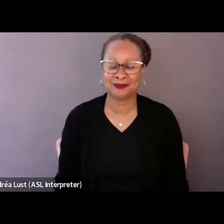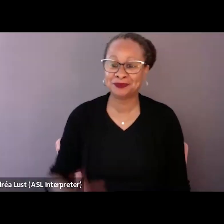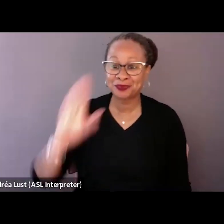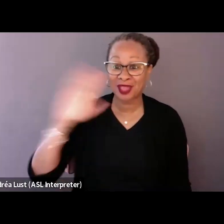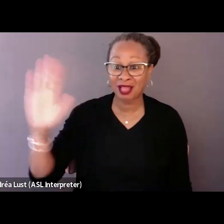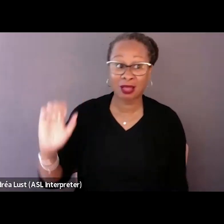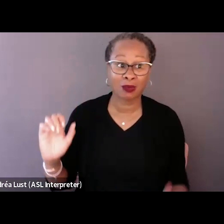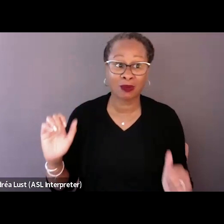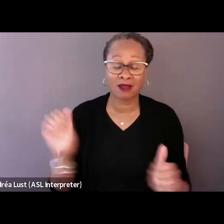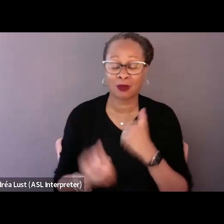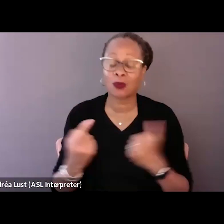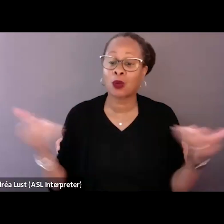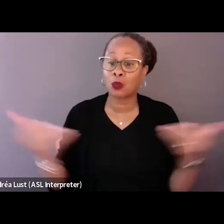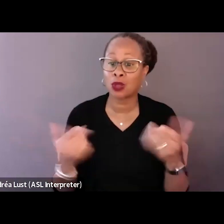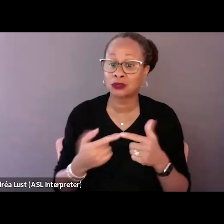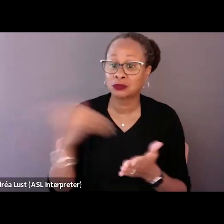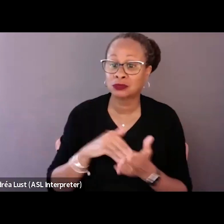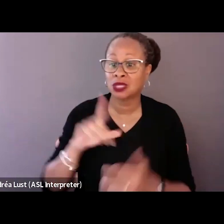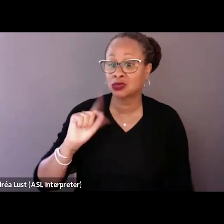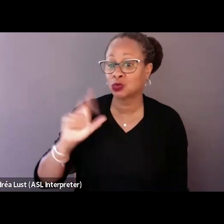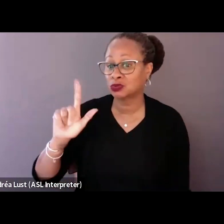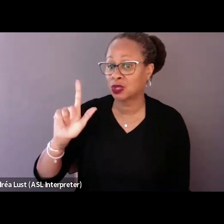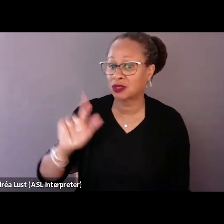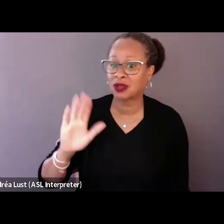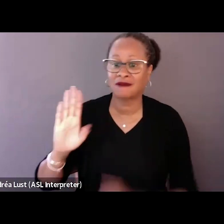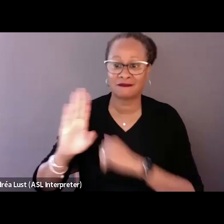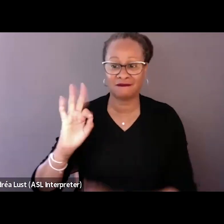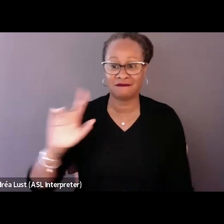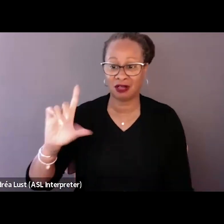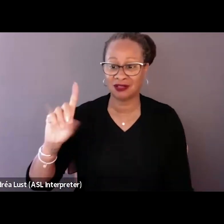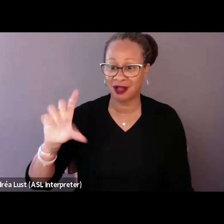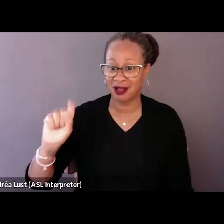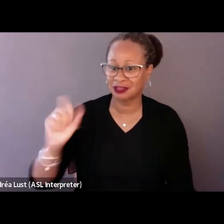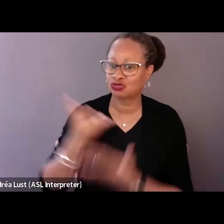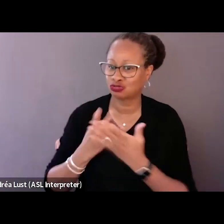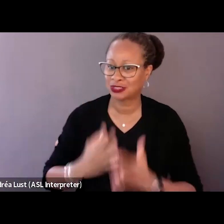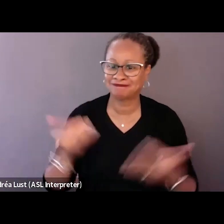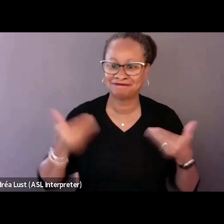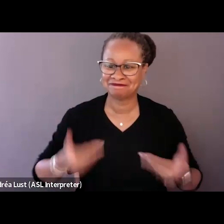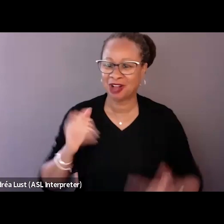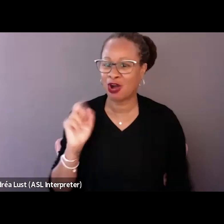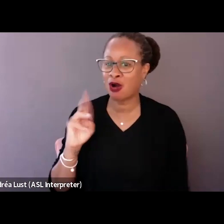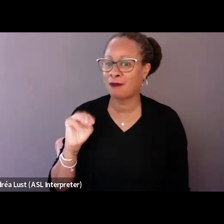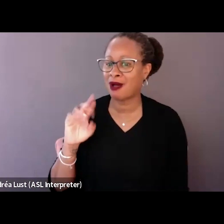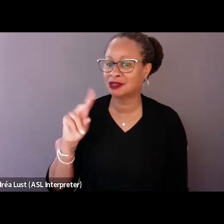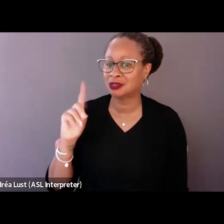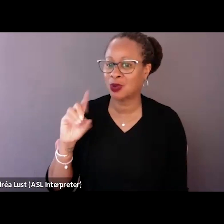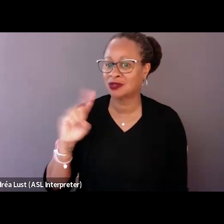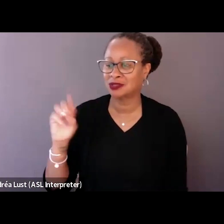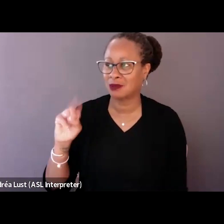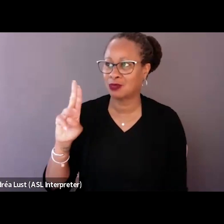Hello, everyone. Welcome to another 2023 FallDocs screening. My name is Armando